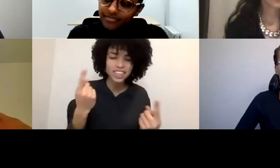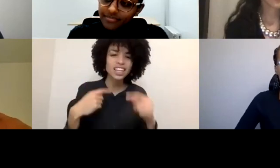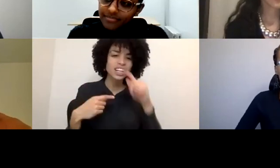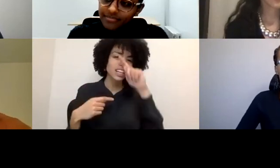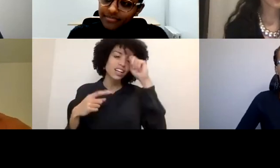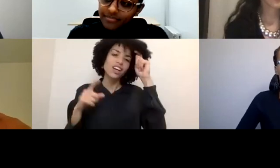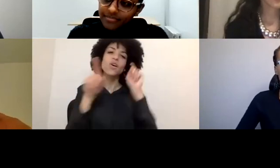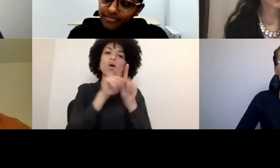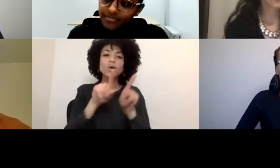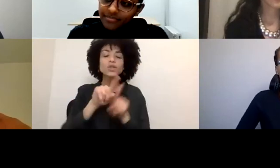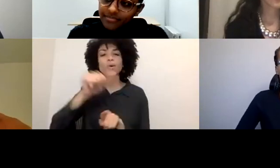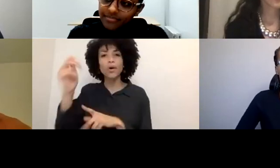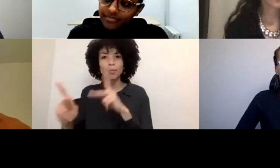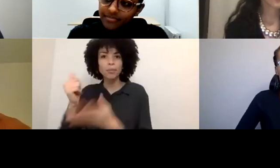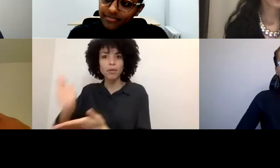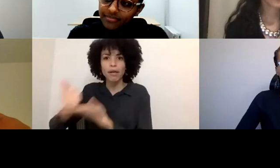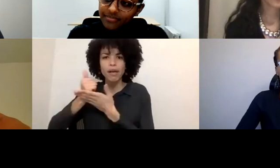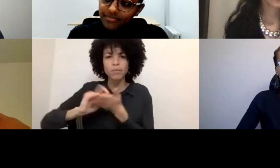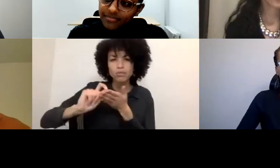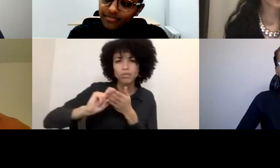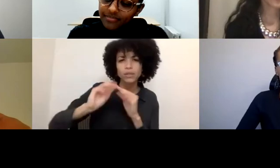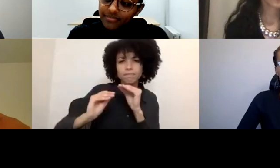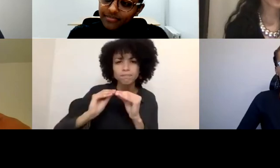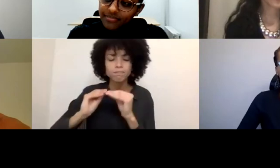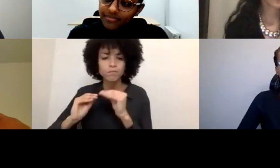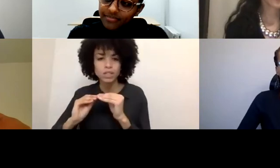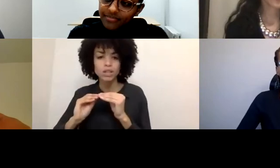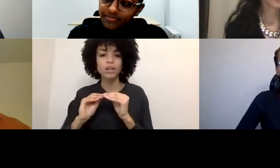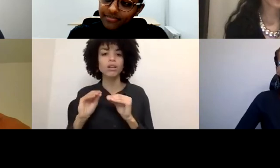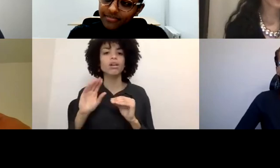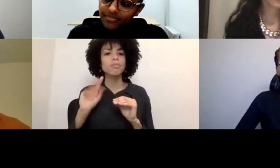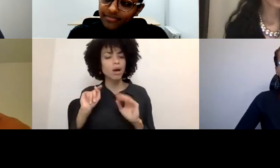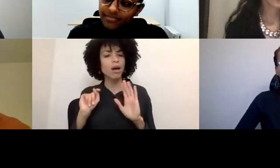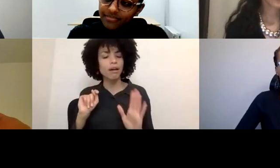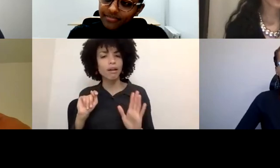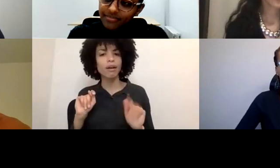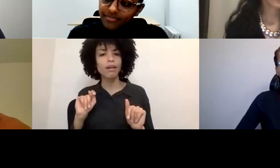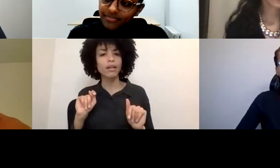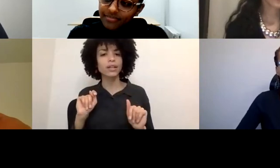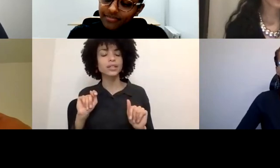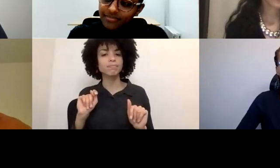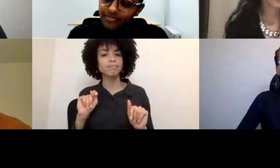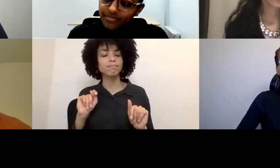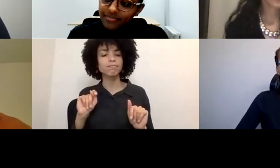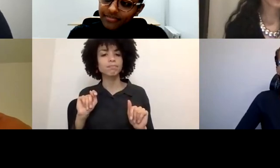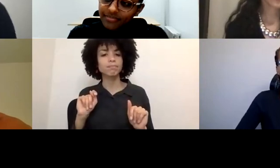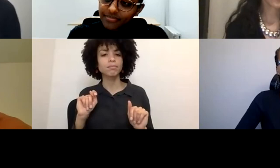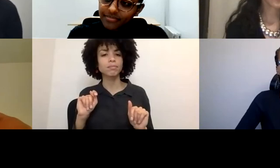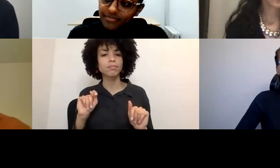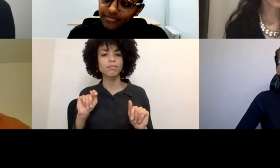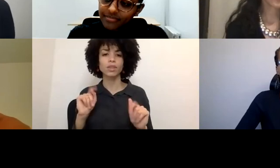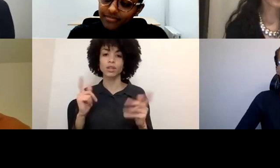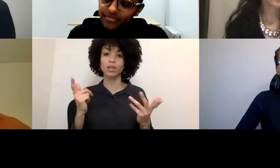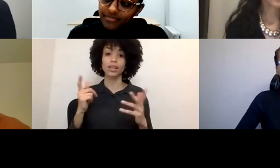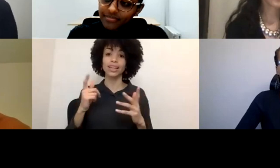had a lot of other help. But I have to say that I think the first difficulty for a lot of